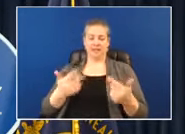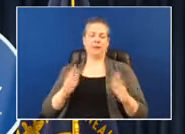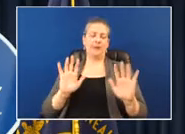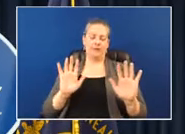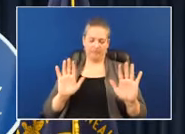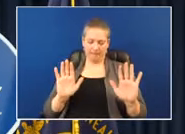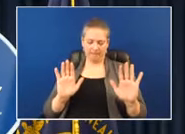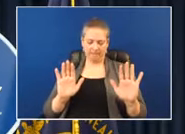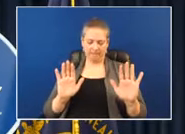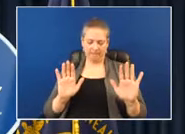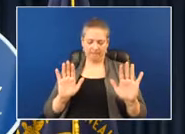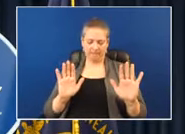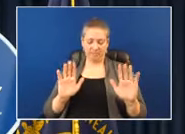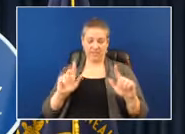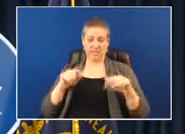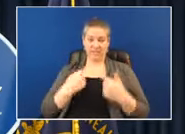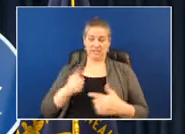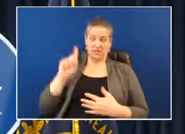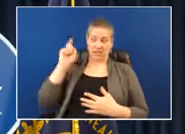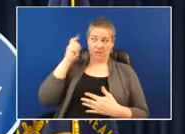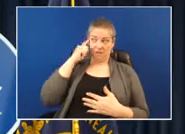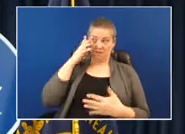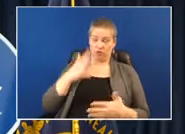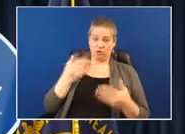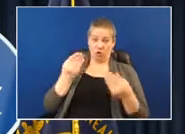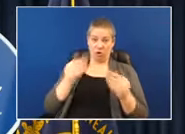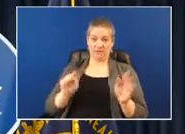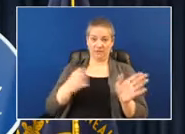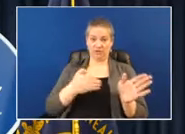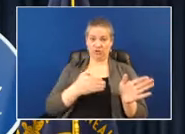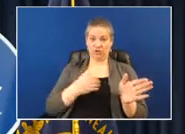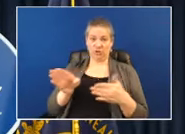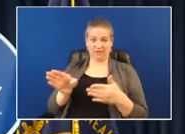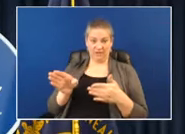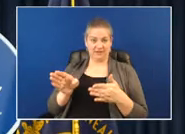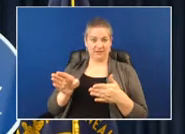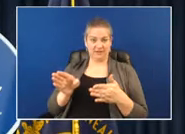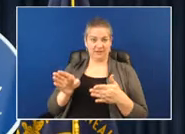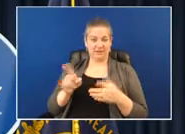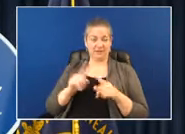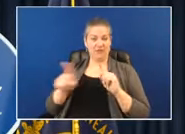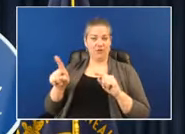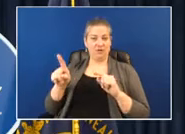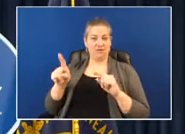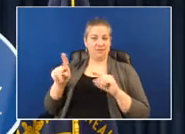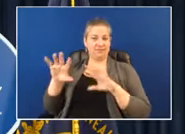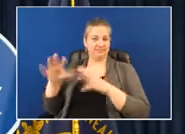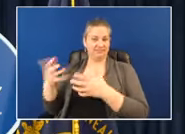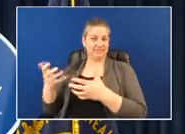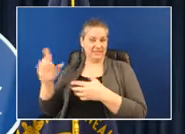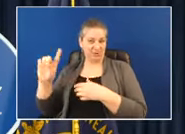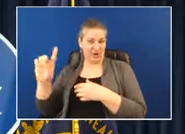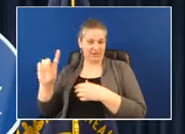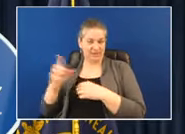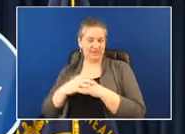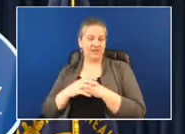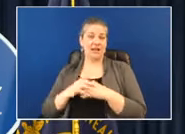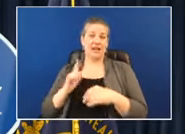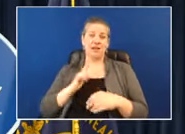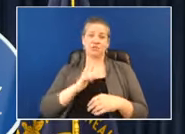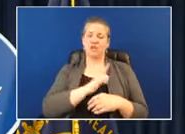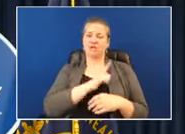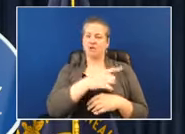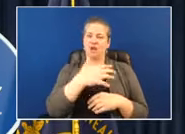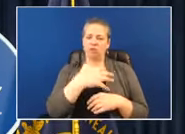since the governor's office shifted in party, the legislature has repeatedly stripped powers from